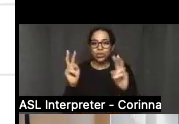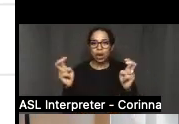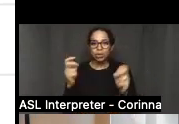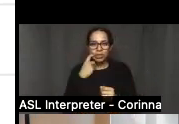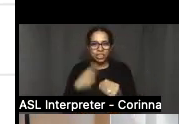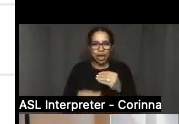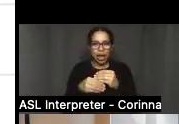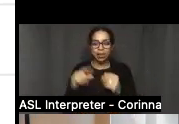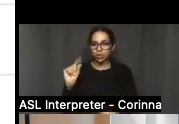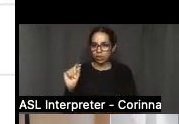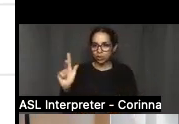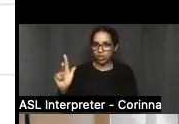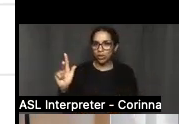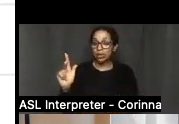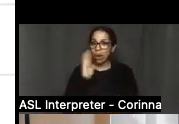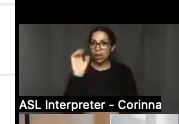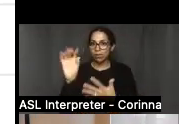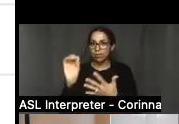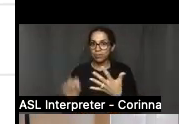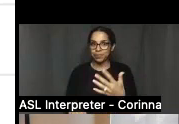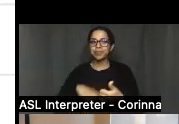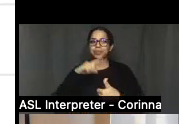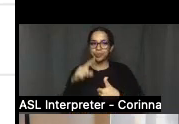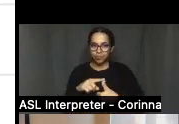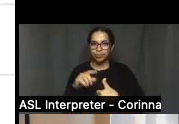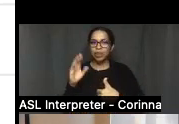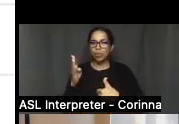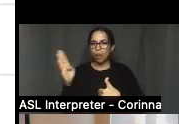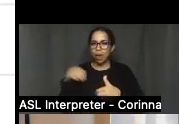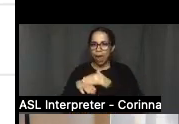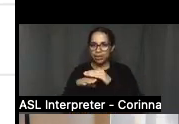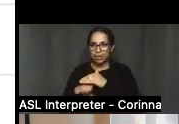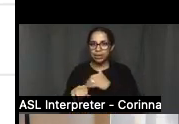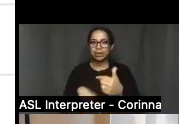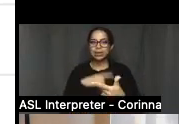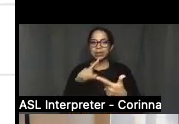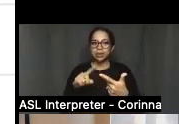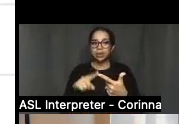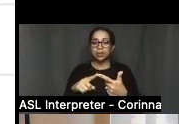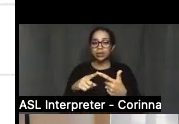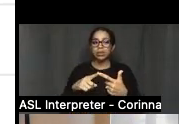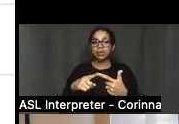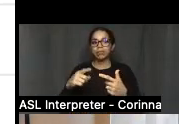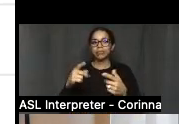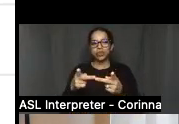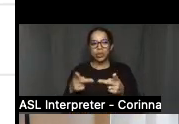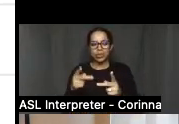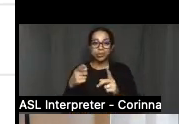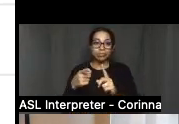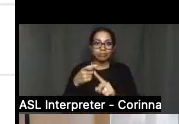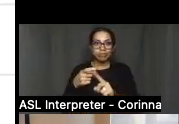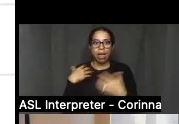2023. I will read them. Broadband access, sources of healthcare information, reproductive